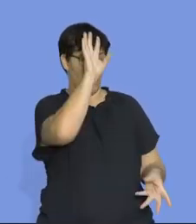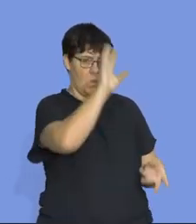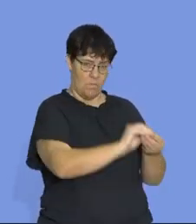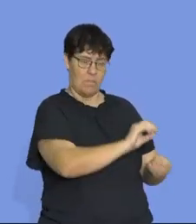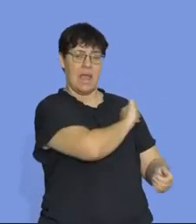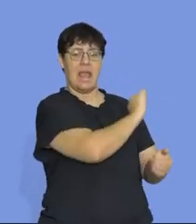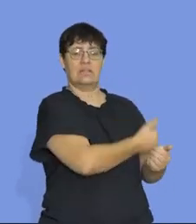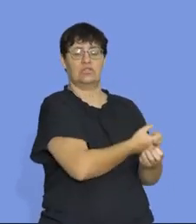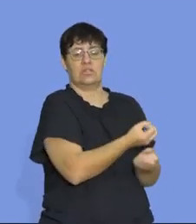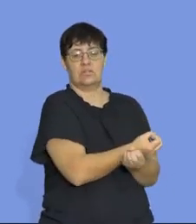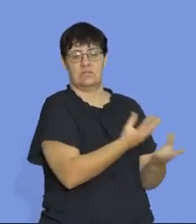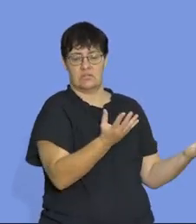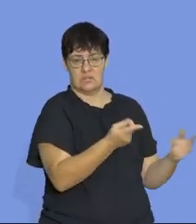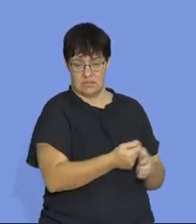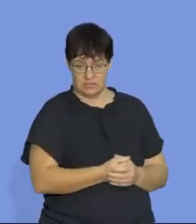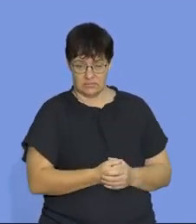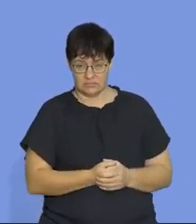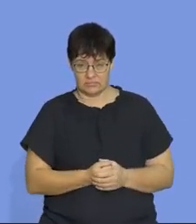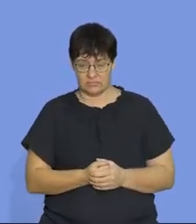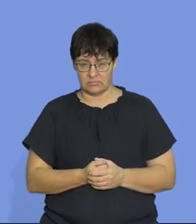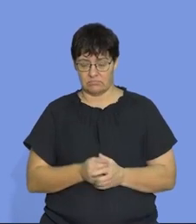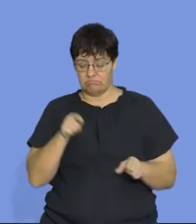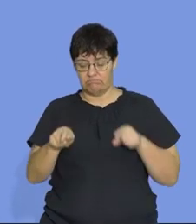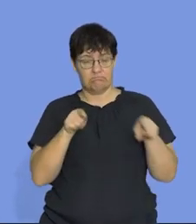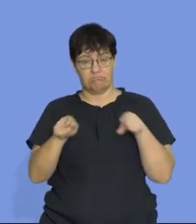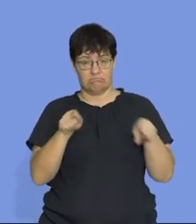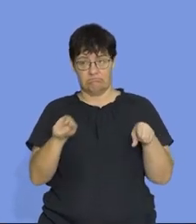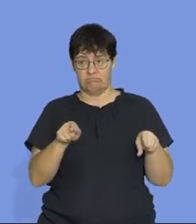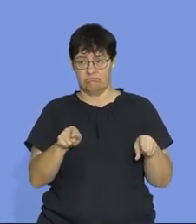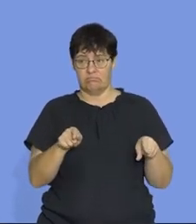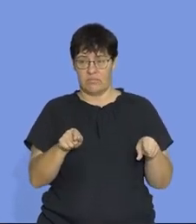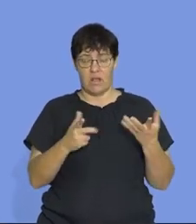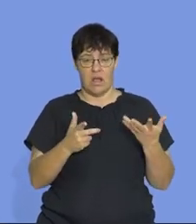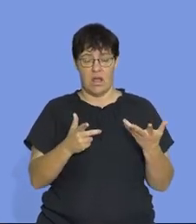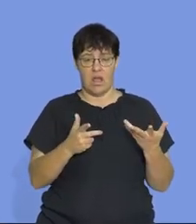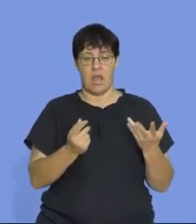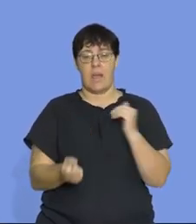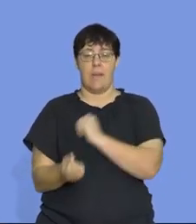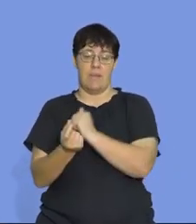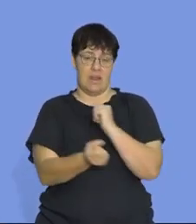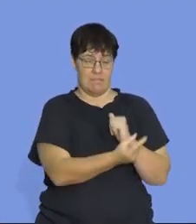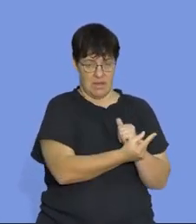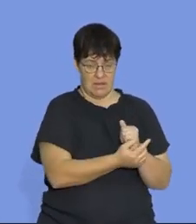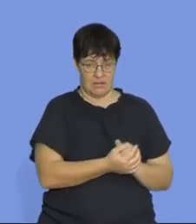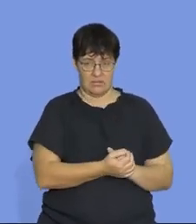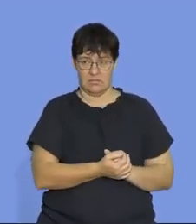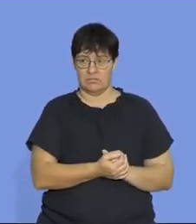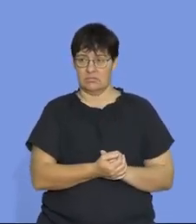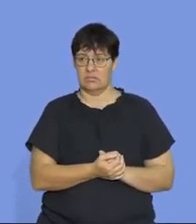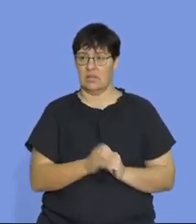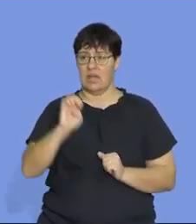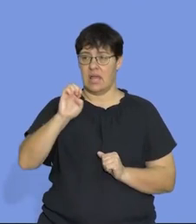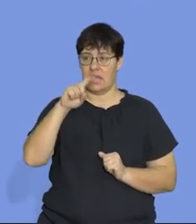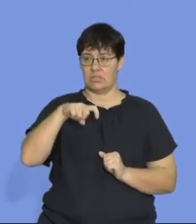when bonds are broken. So we'll look at the two types of reactions, which is, your exothermic